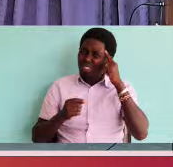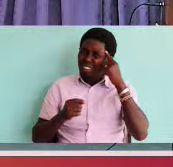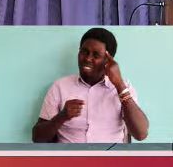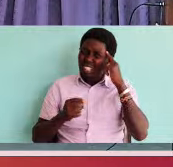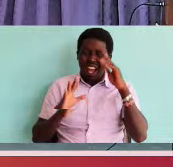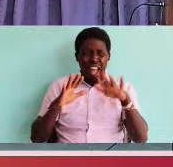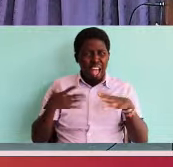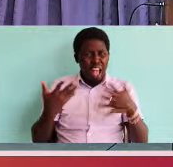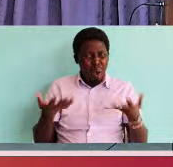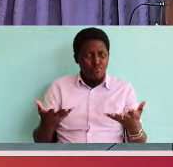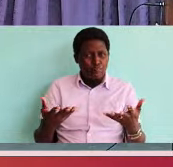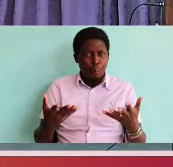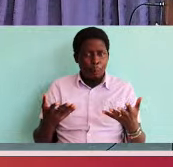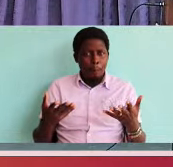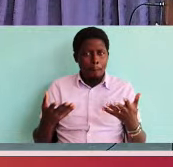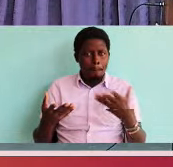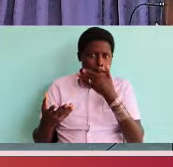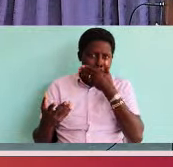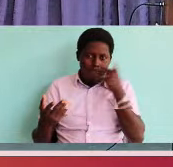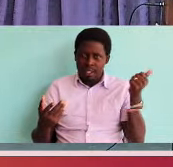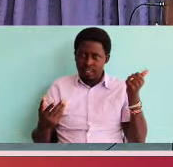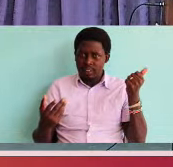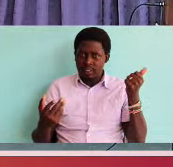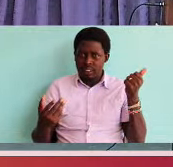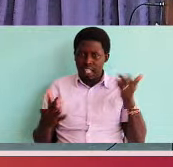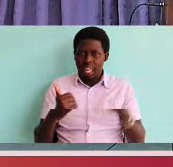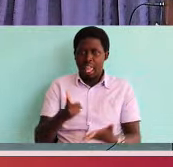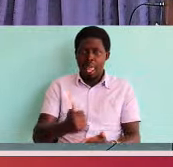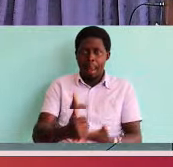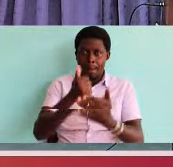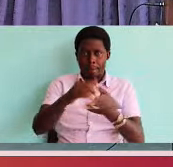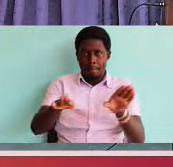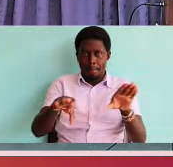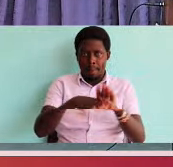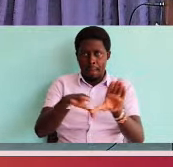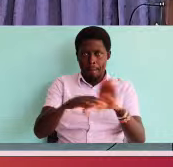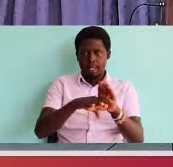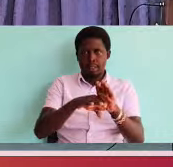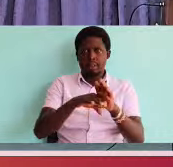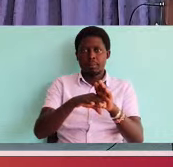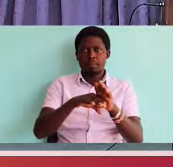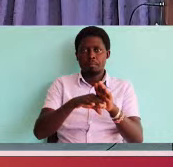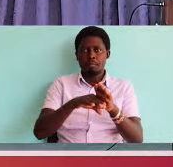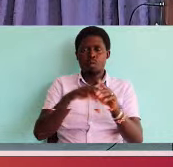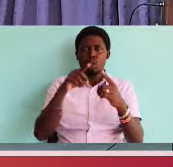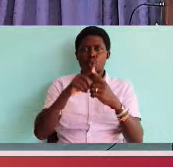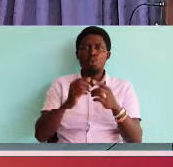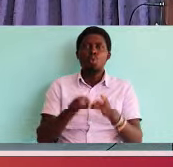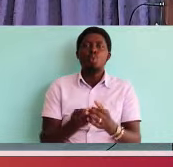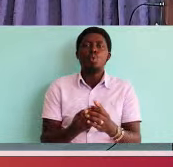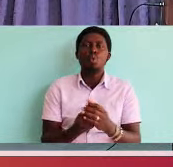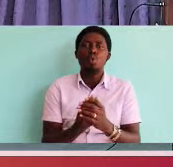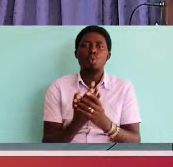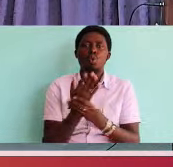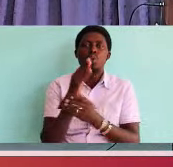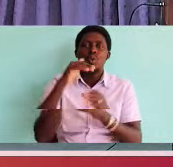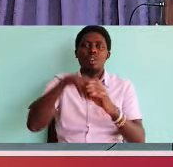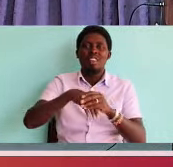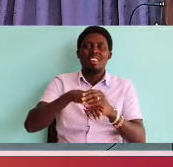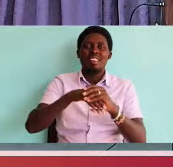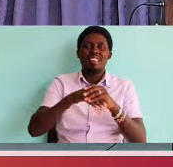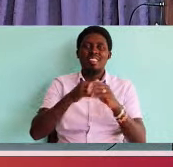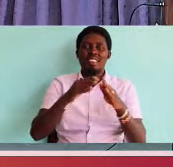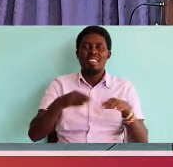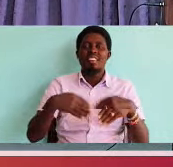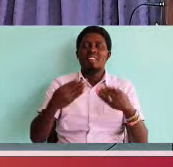how can we help our members to grow in their giving? How can